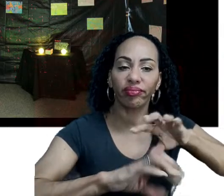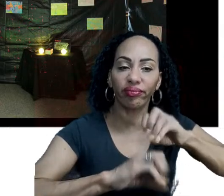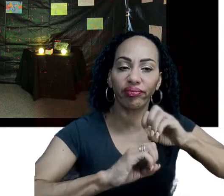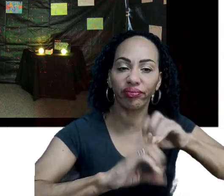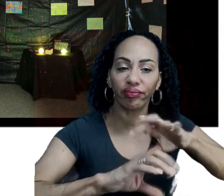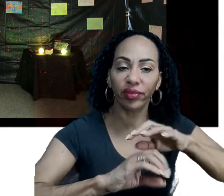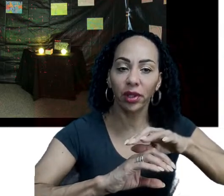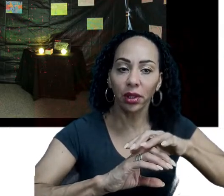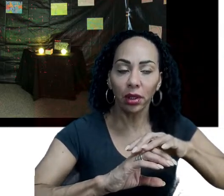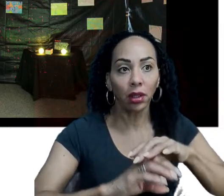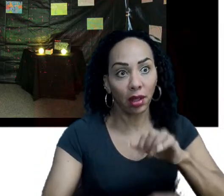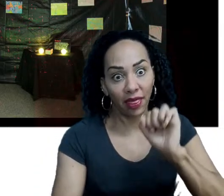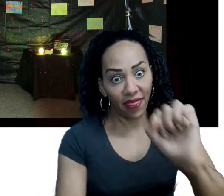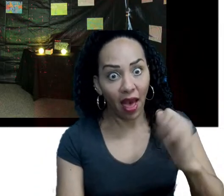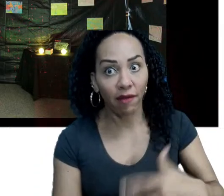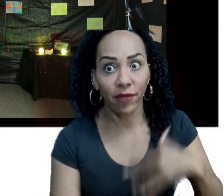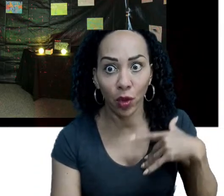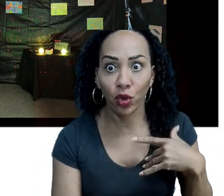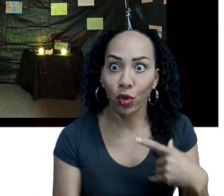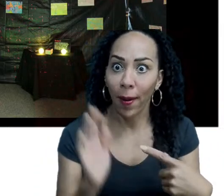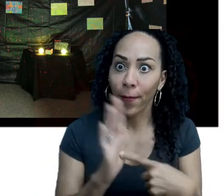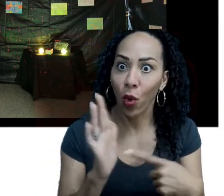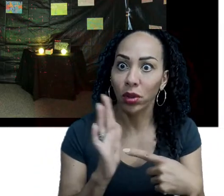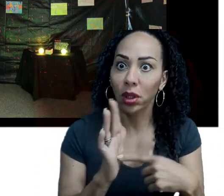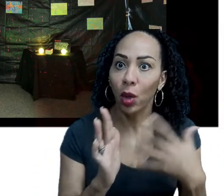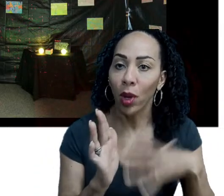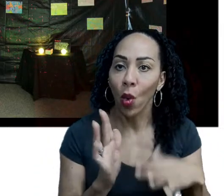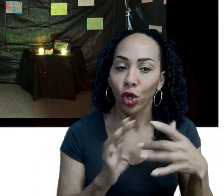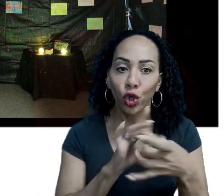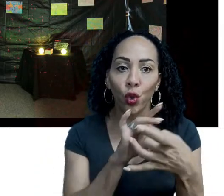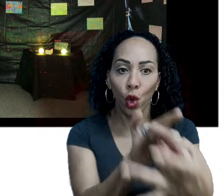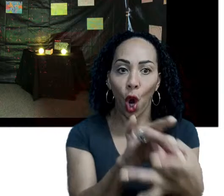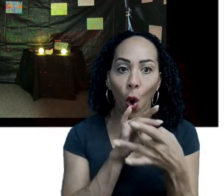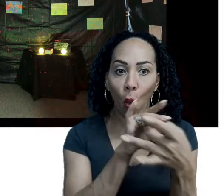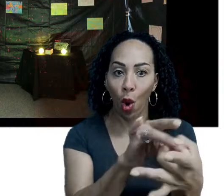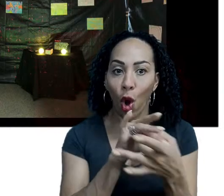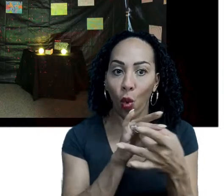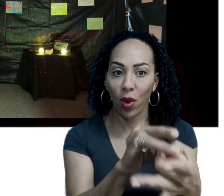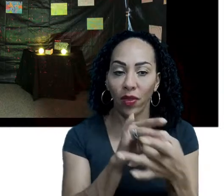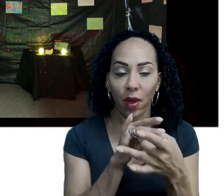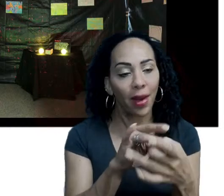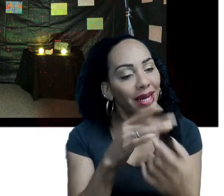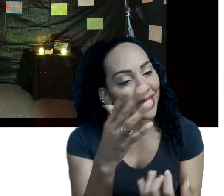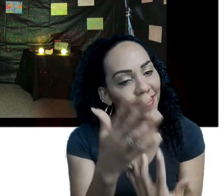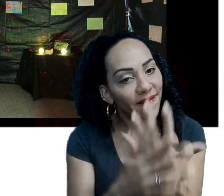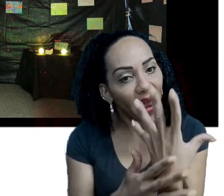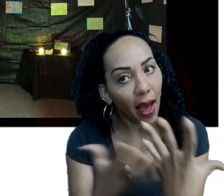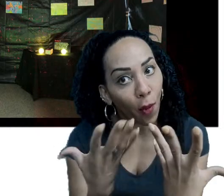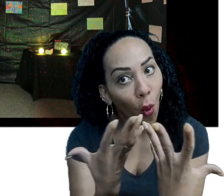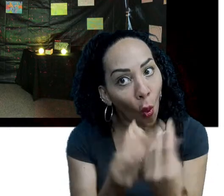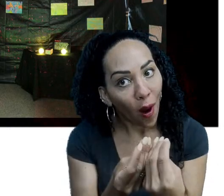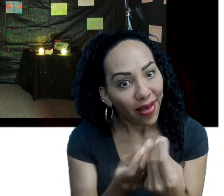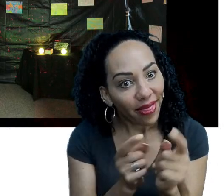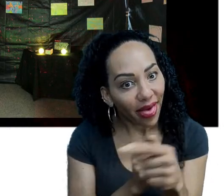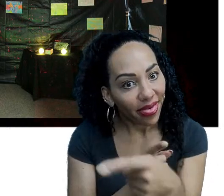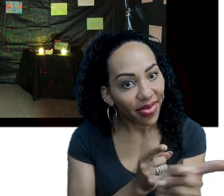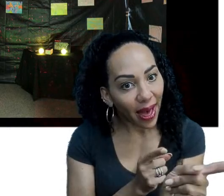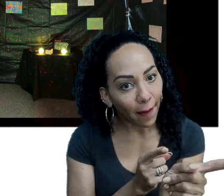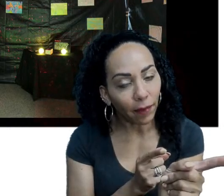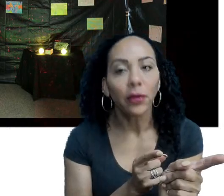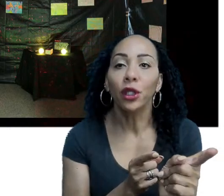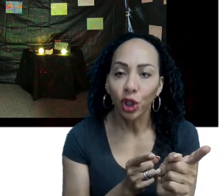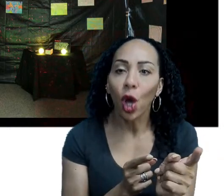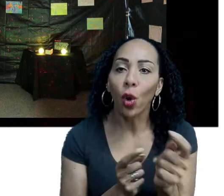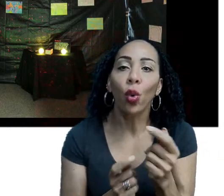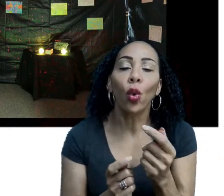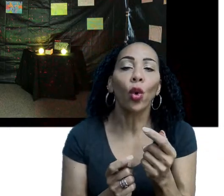and kind of like going alongside them and kind of developing experiences, developing products with them. So we spent quite a few years in schools, kind of like